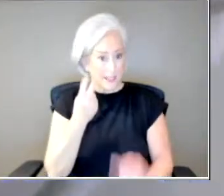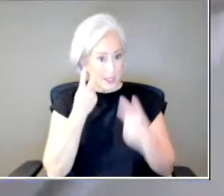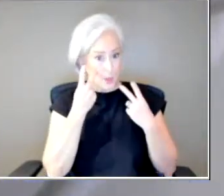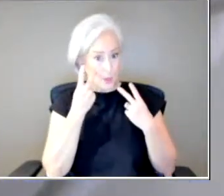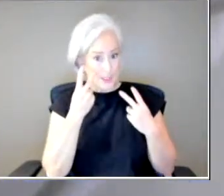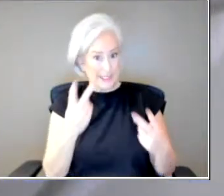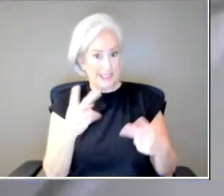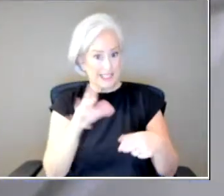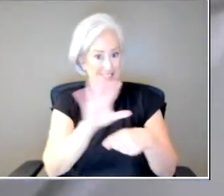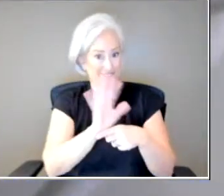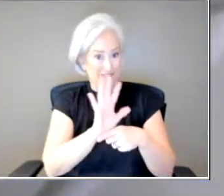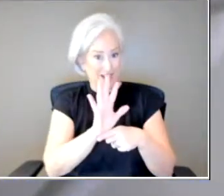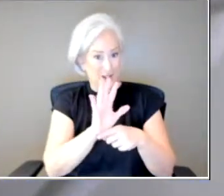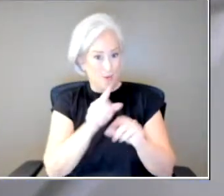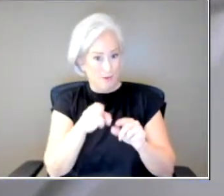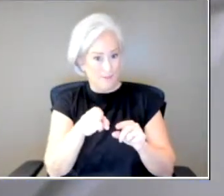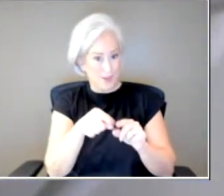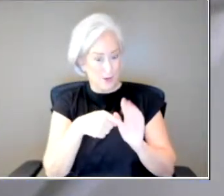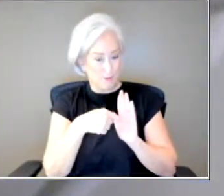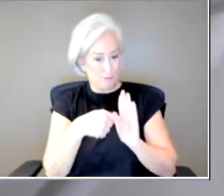it is possible. Yeah.